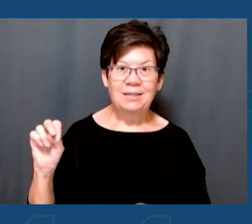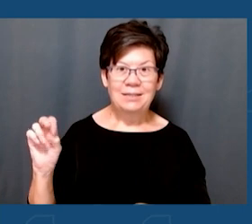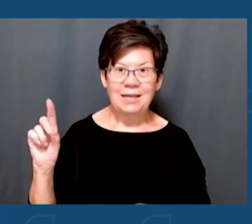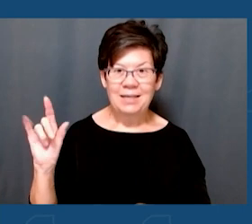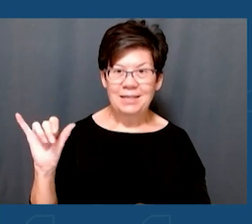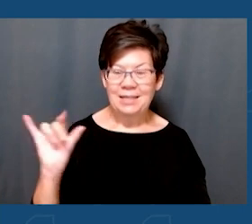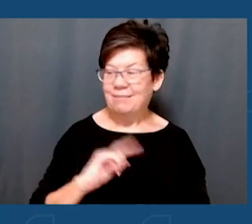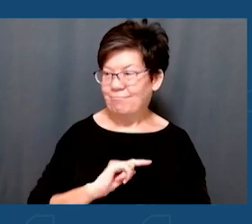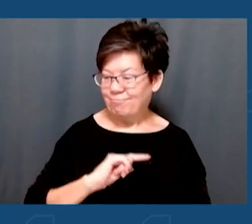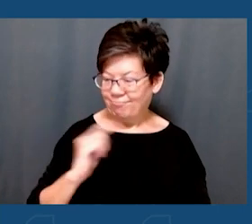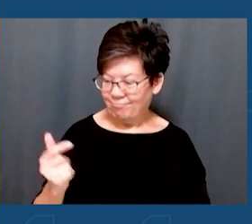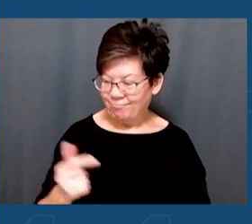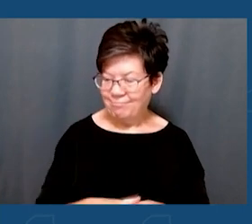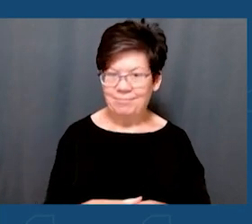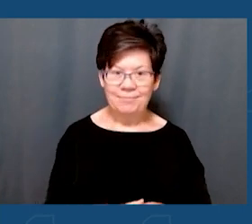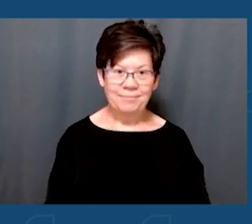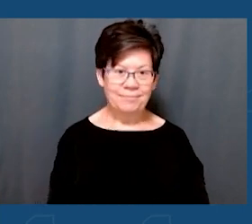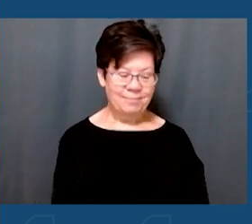to you. Thank you.